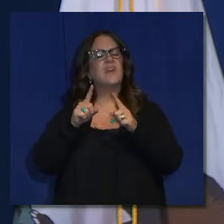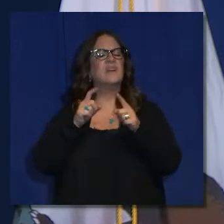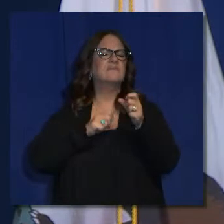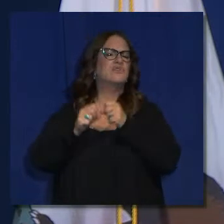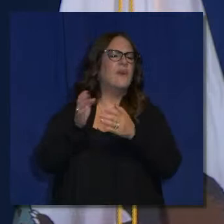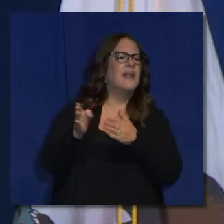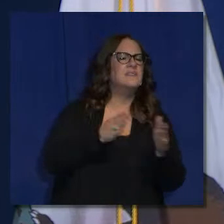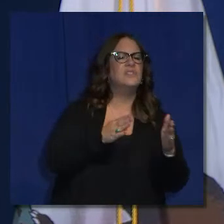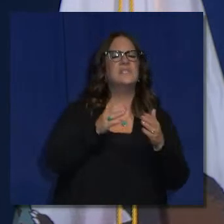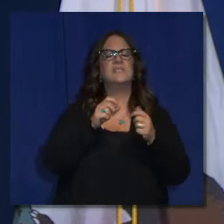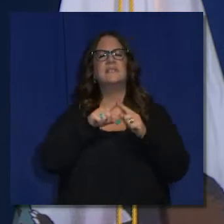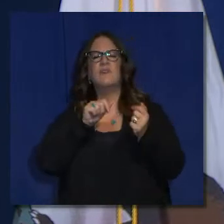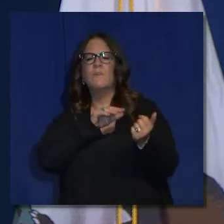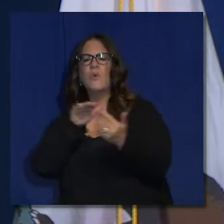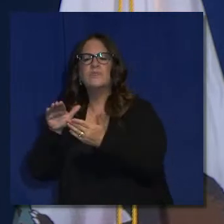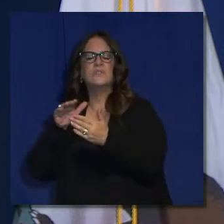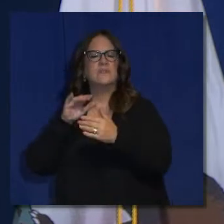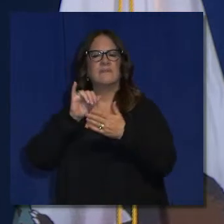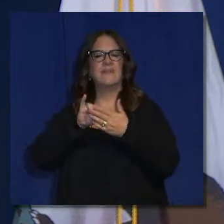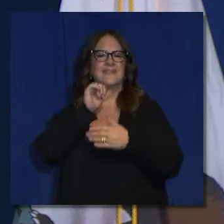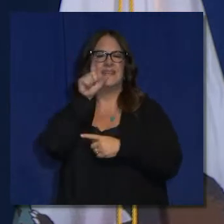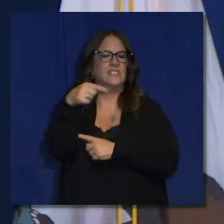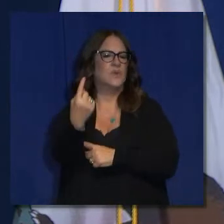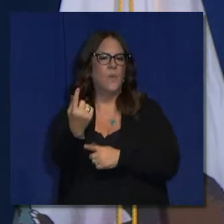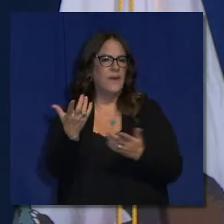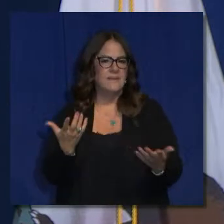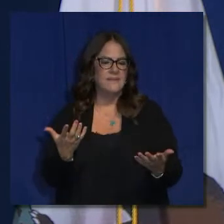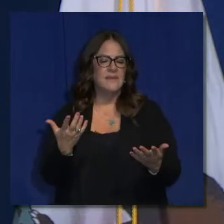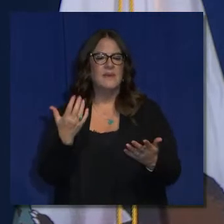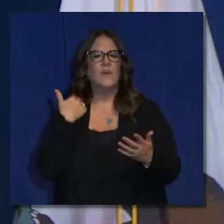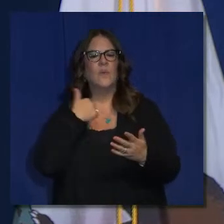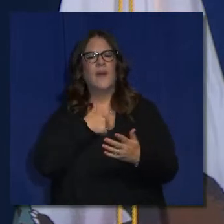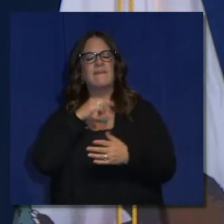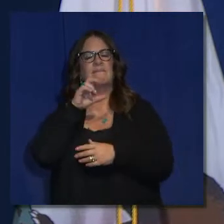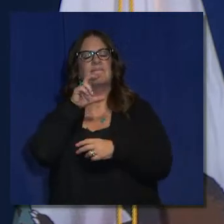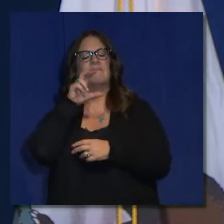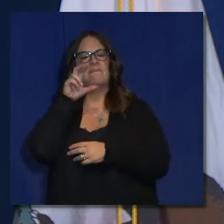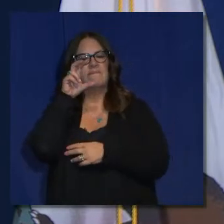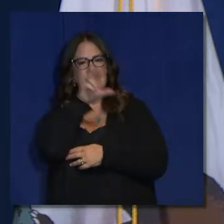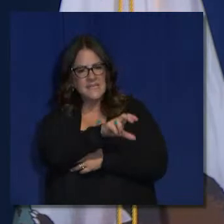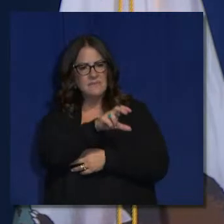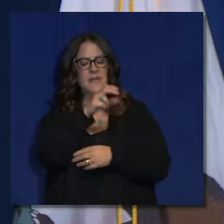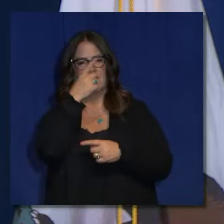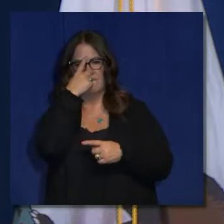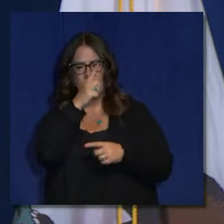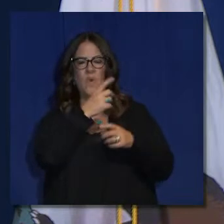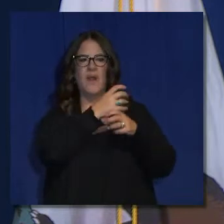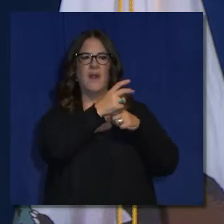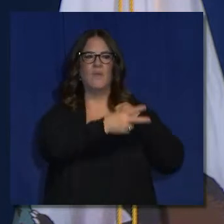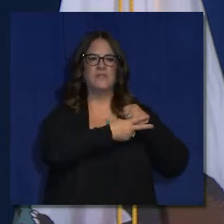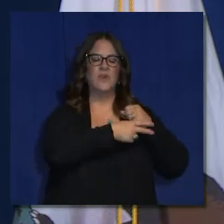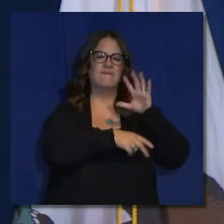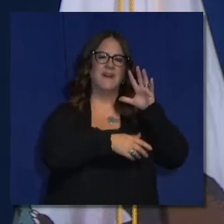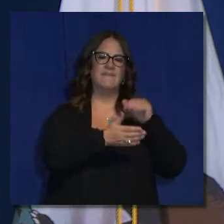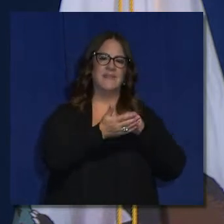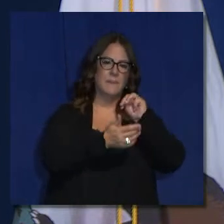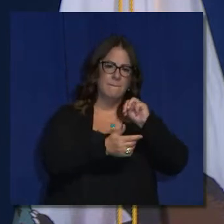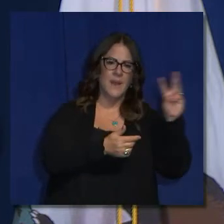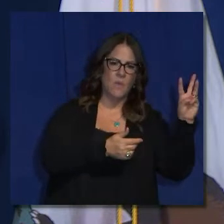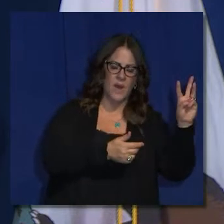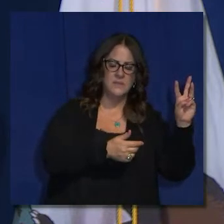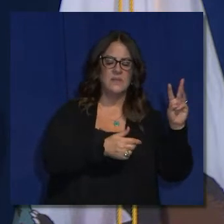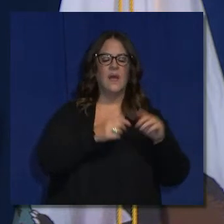approaches that are separate and above from that strategic investment of 5,000 megawatts. I would be cautious, but